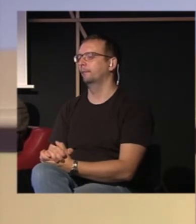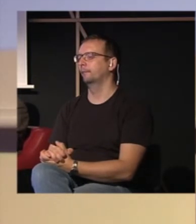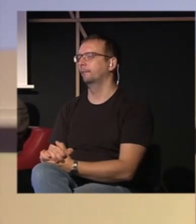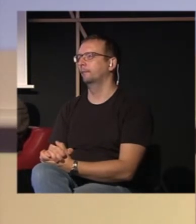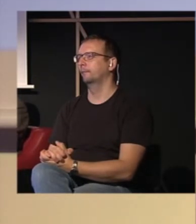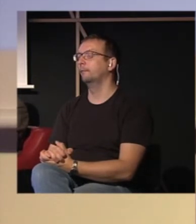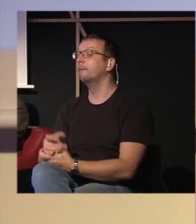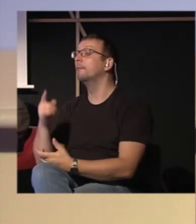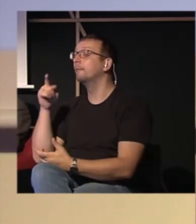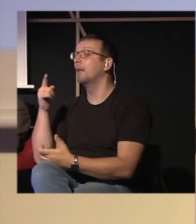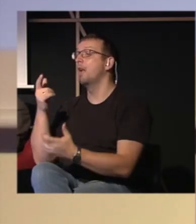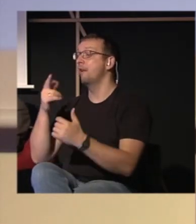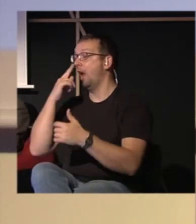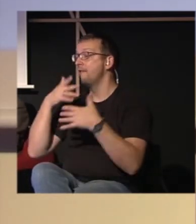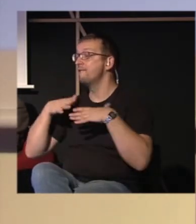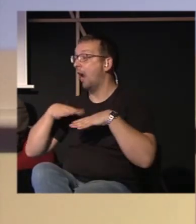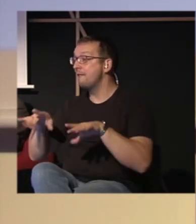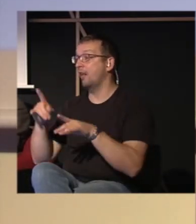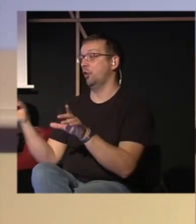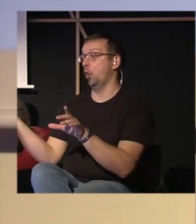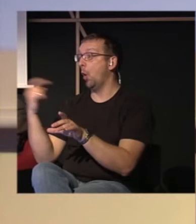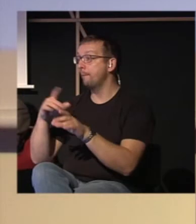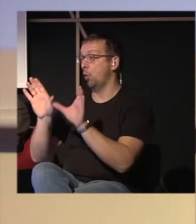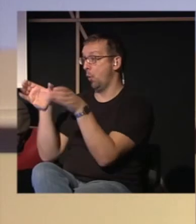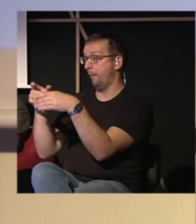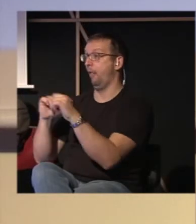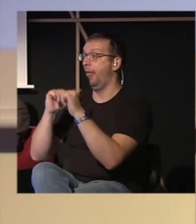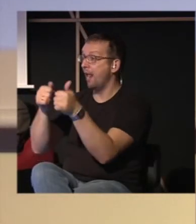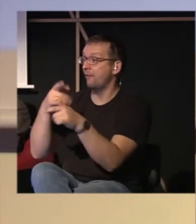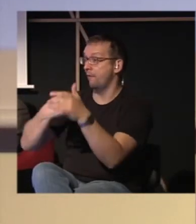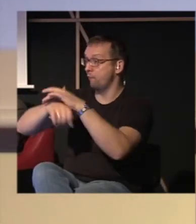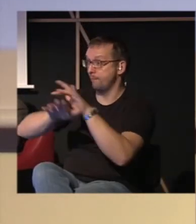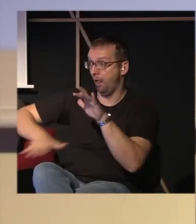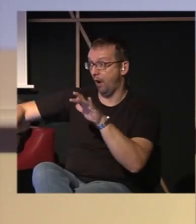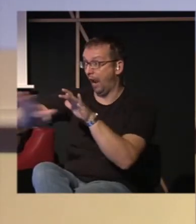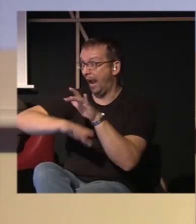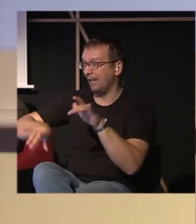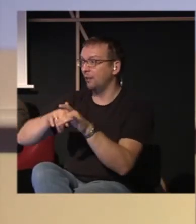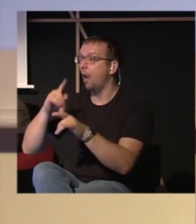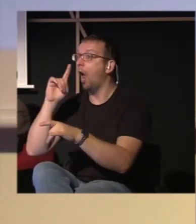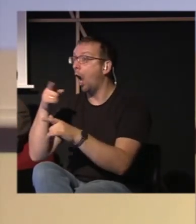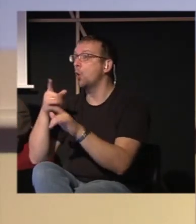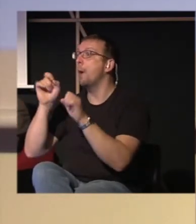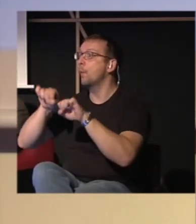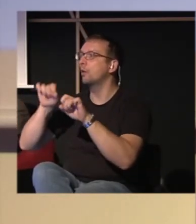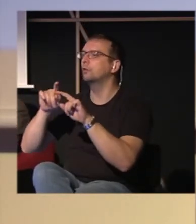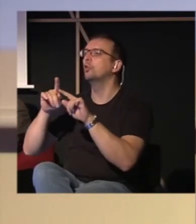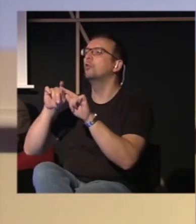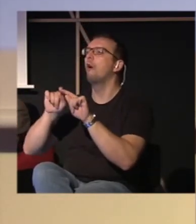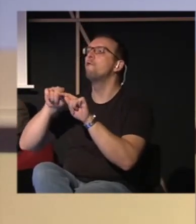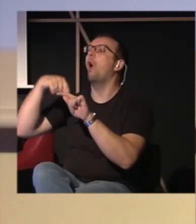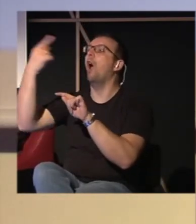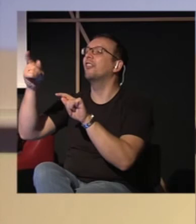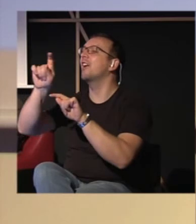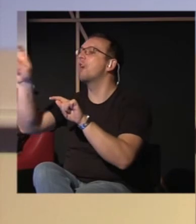are focused in awareness. And I think here, for example, a campaign that was really interesting in this area, even if not only focused in